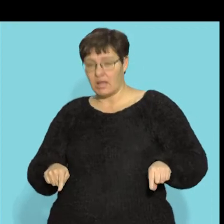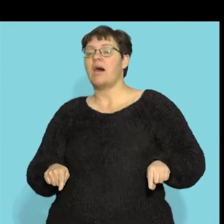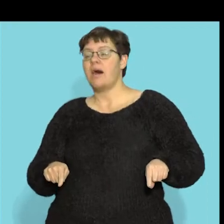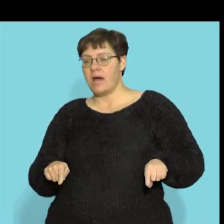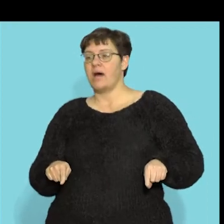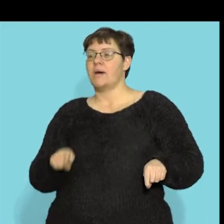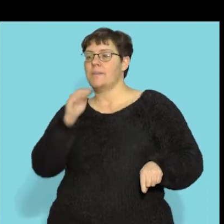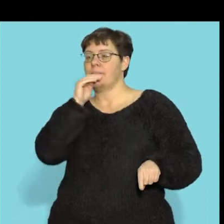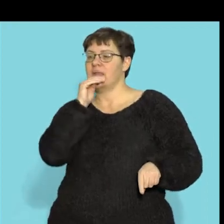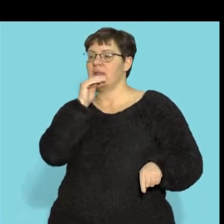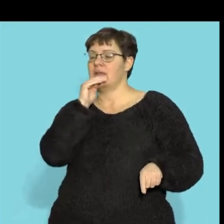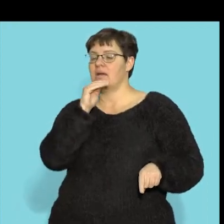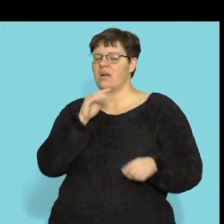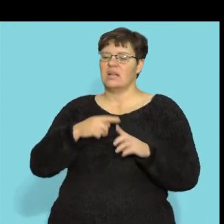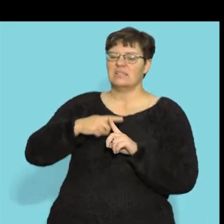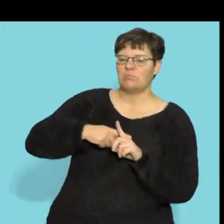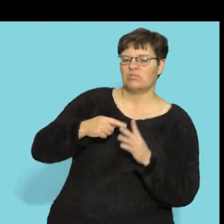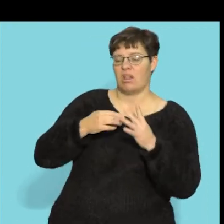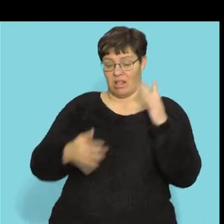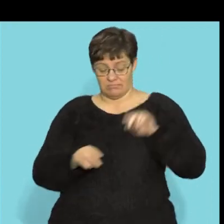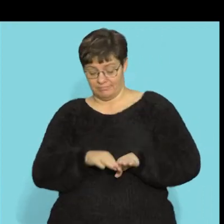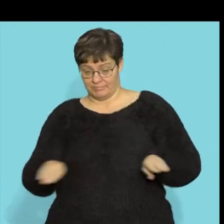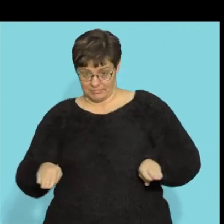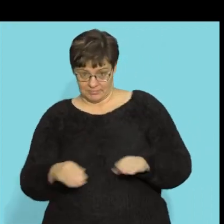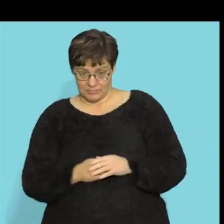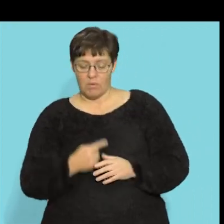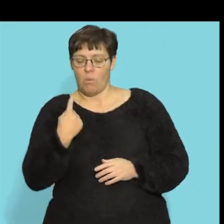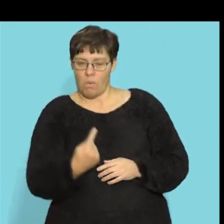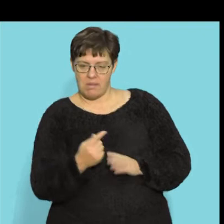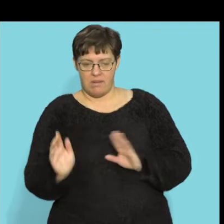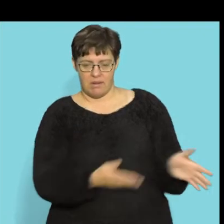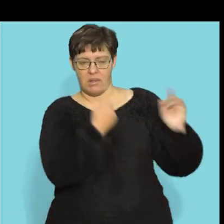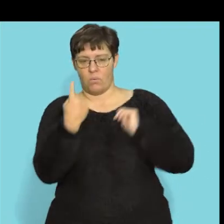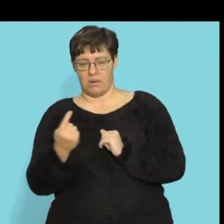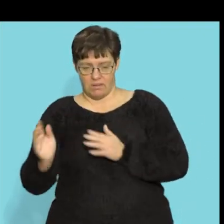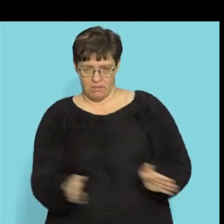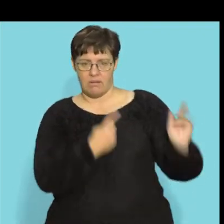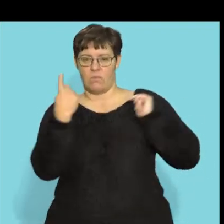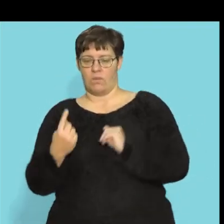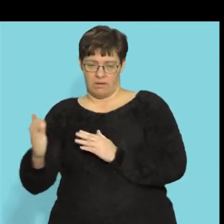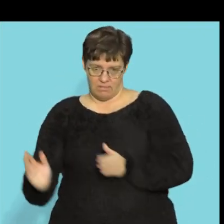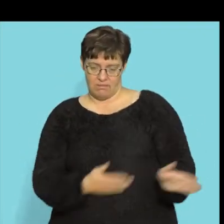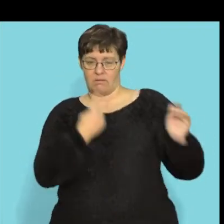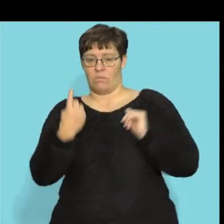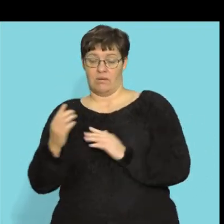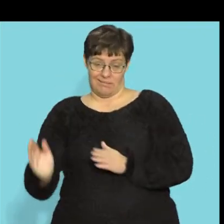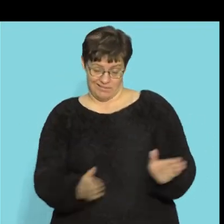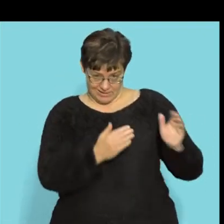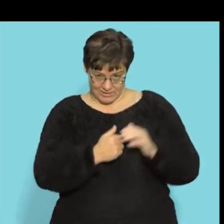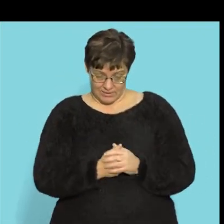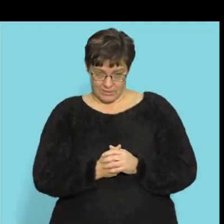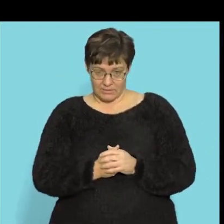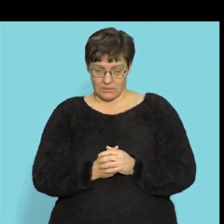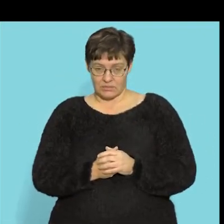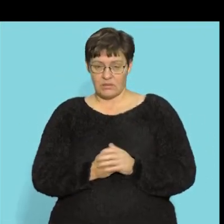of the 4 factors that we manipulate in a given investigation is our independent variable, okay? And